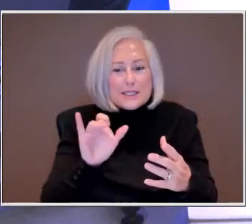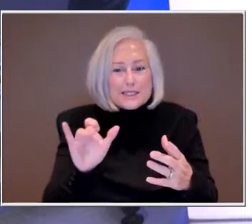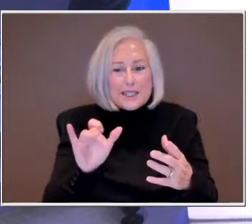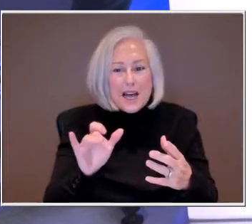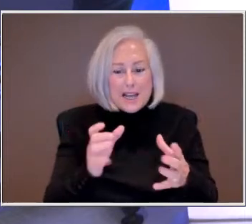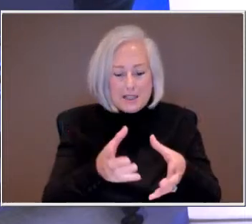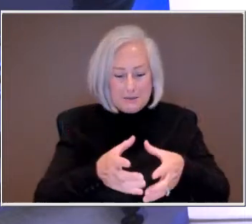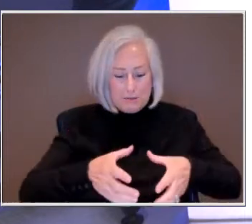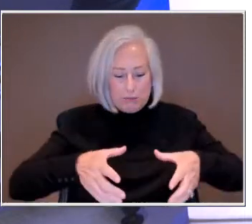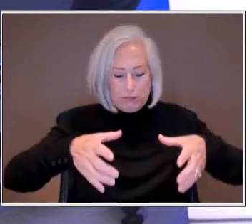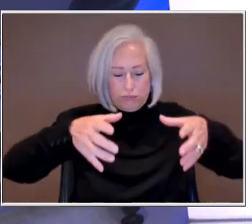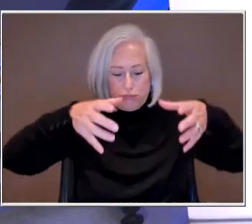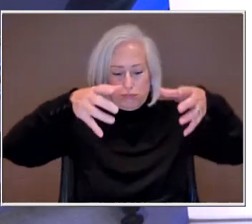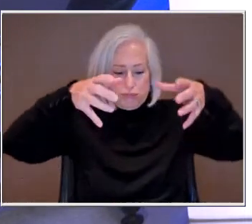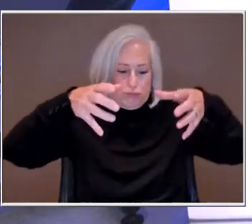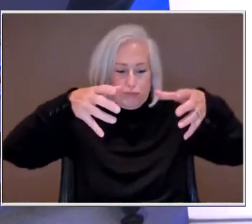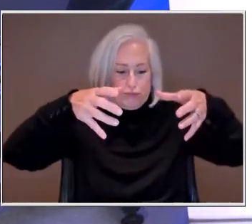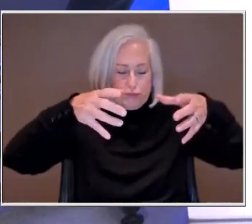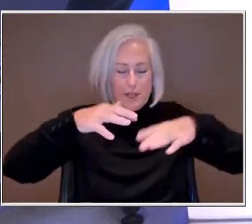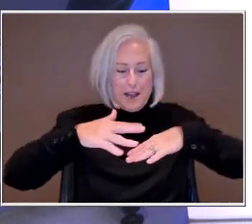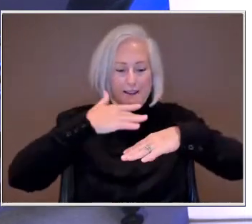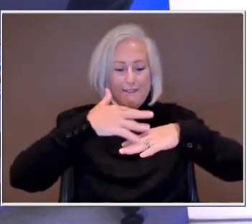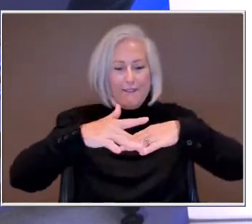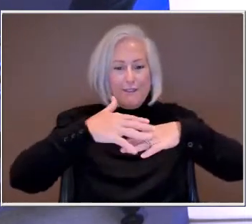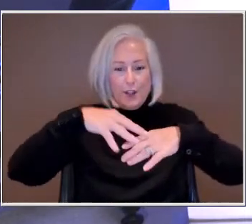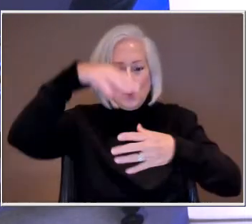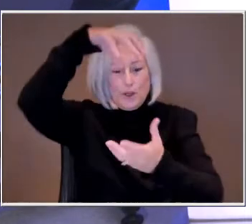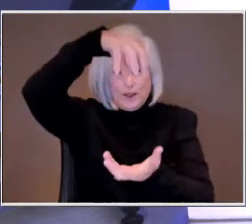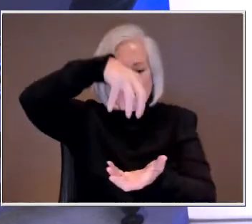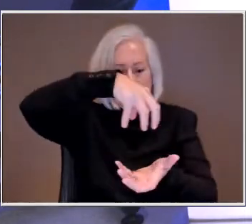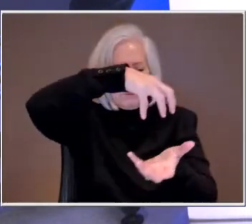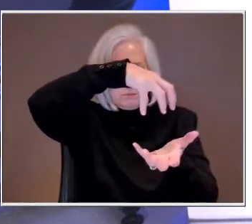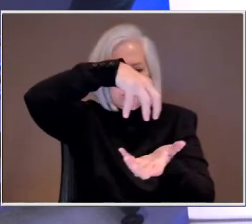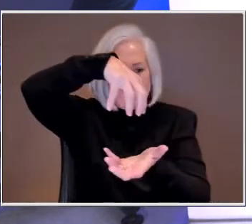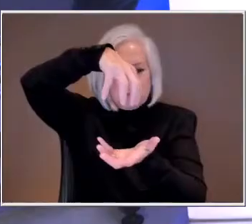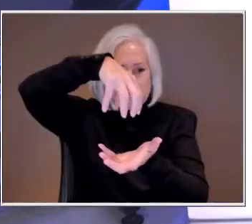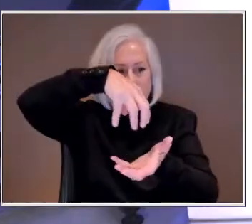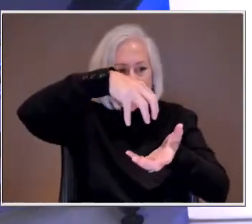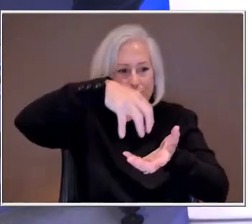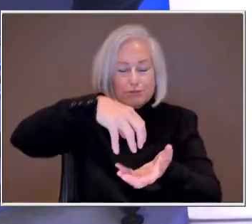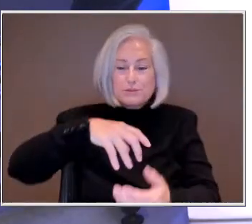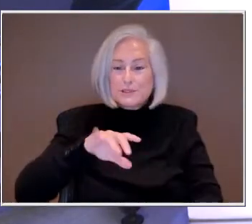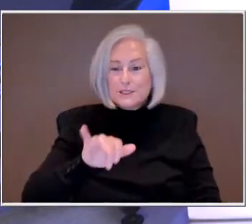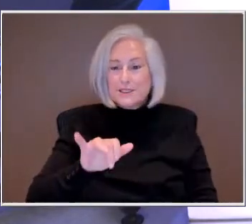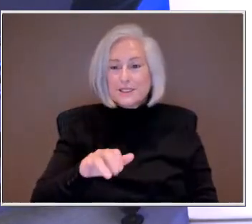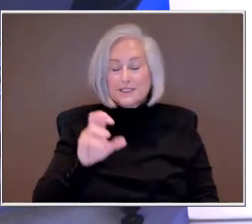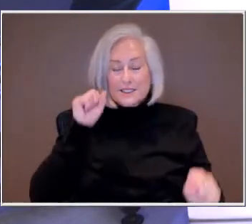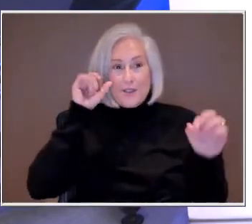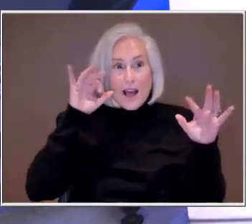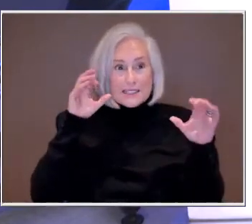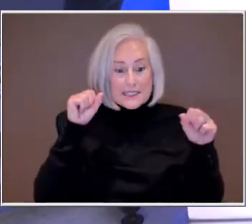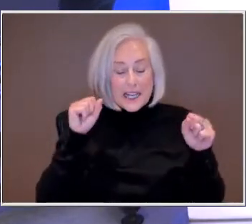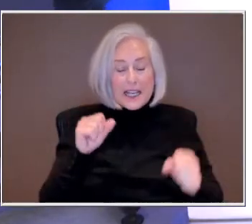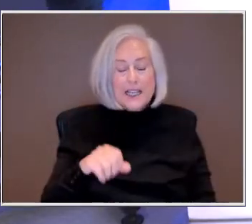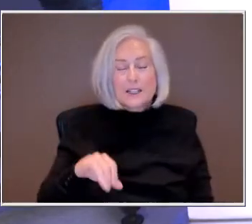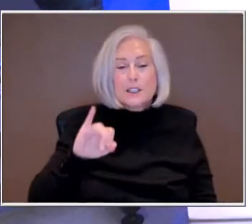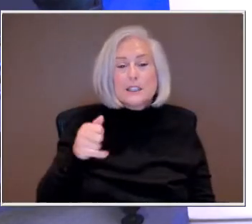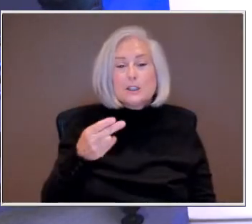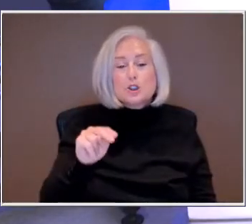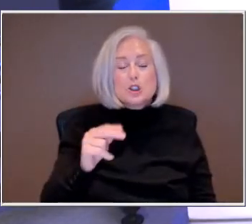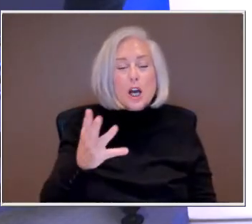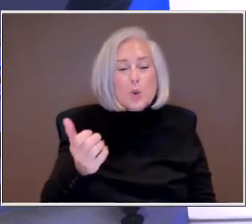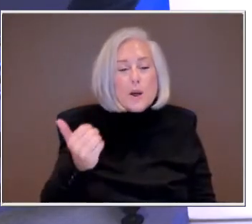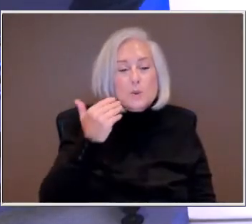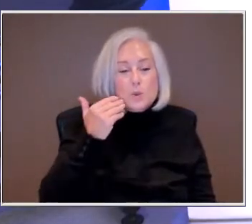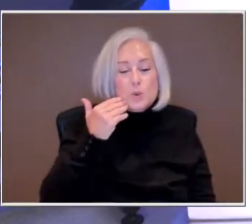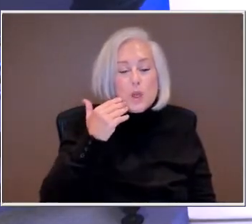of fluid kind of floating, or like a jellyfish or something. It was really fascinating. John wants to know, how long can donor